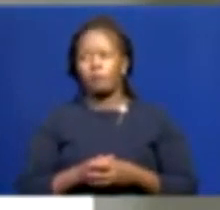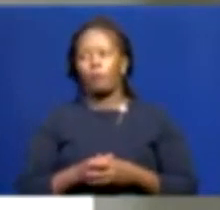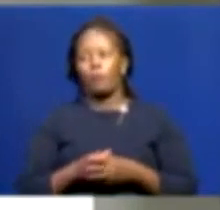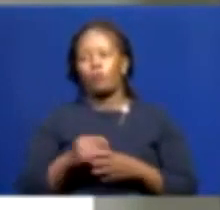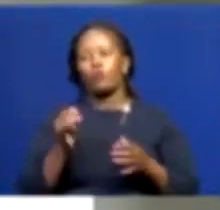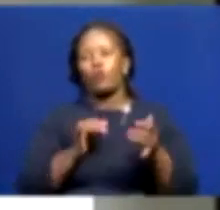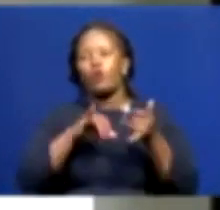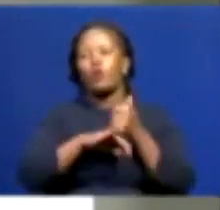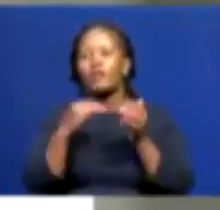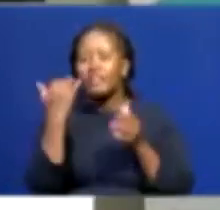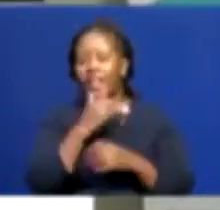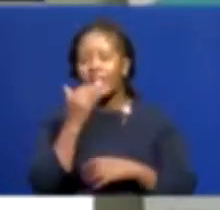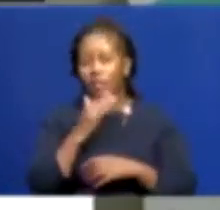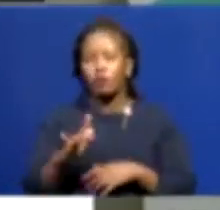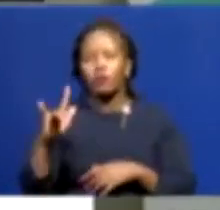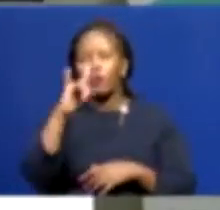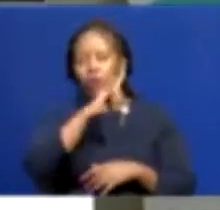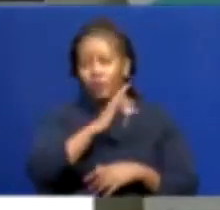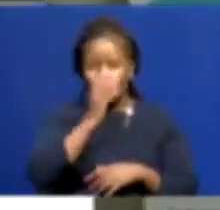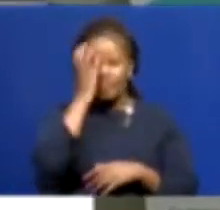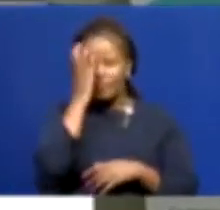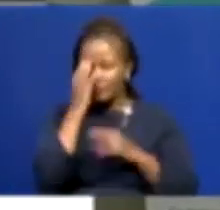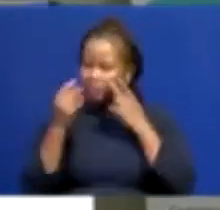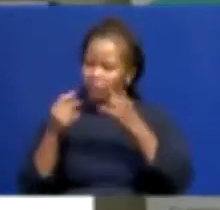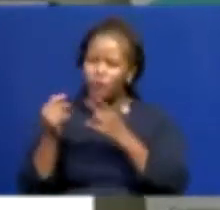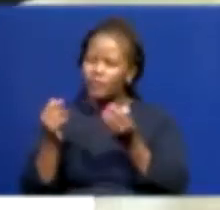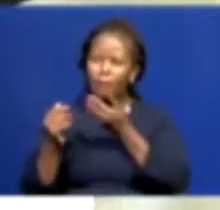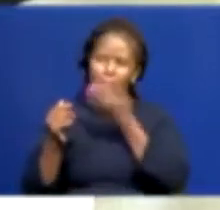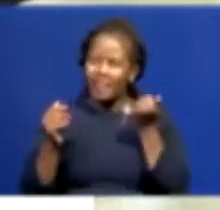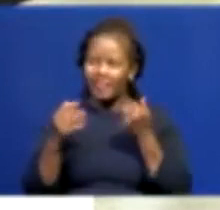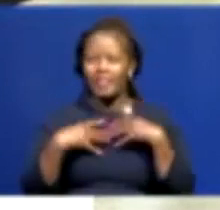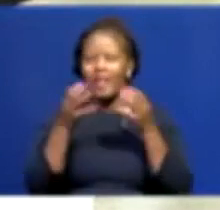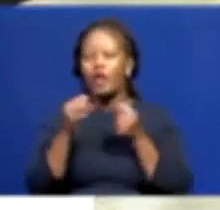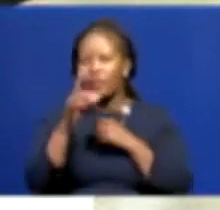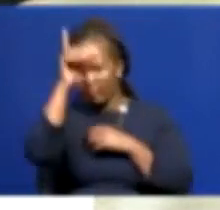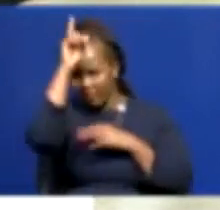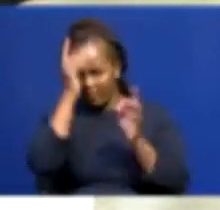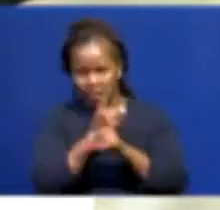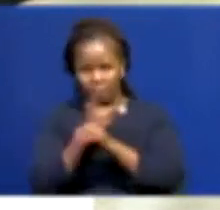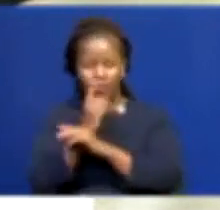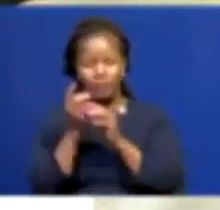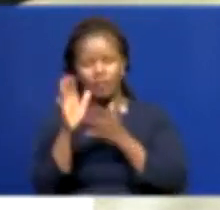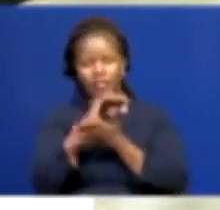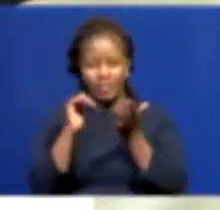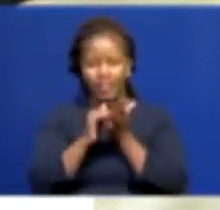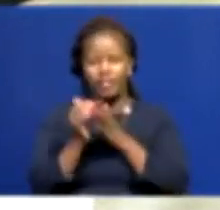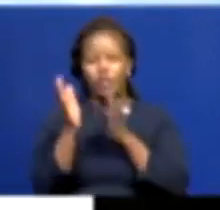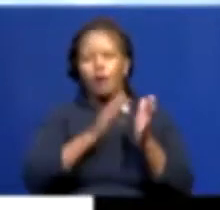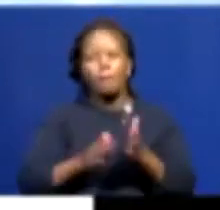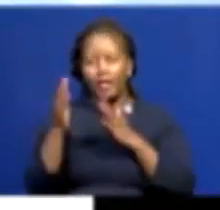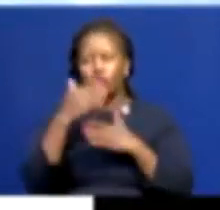Pastor Dorcas visited Israel to benchmark on the best model of similar health villages that she plans to set up in the